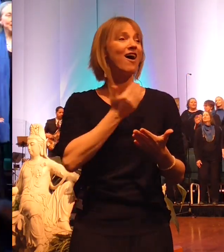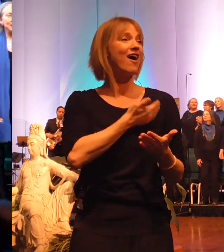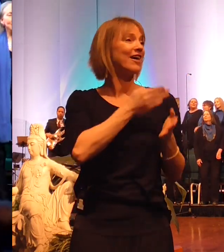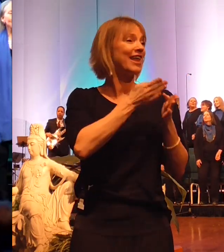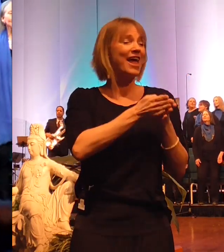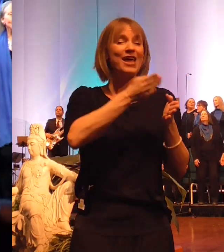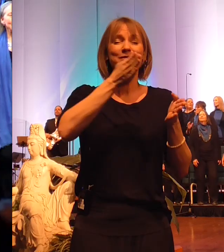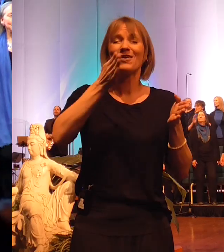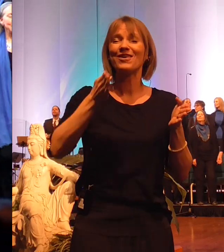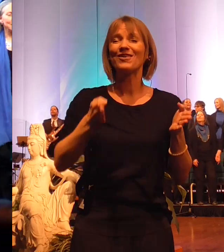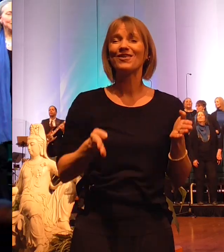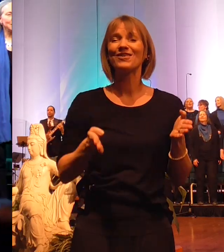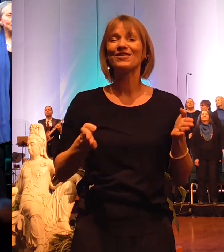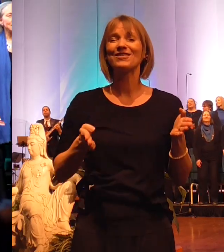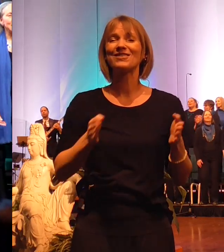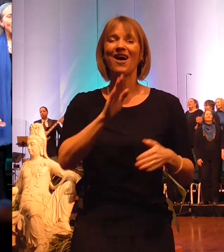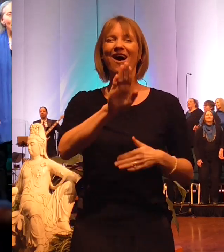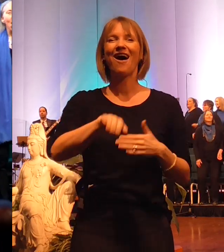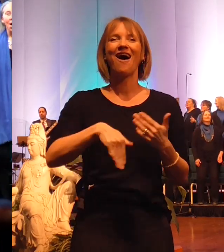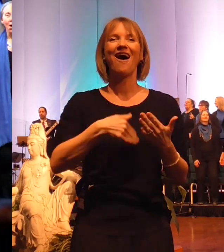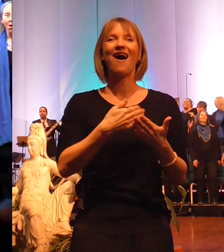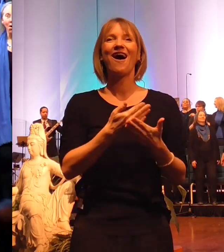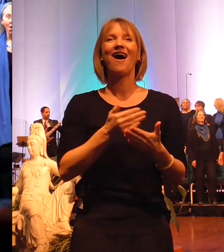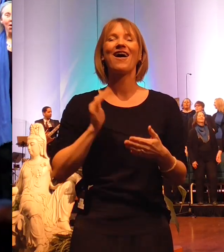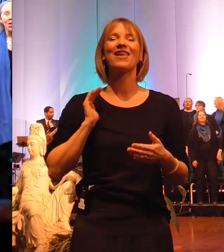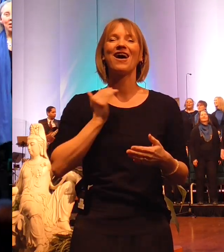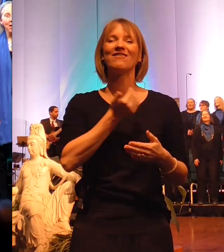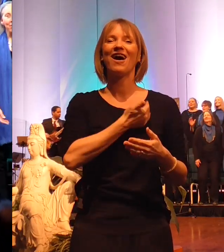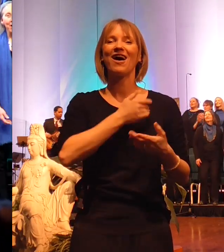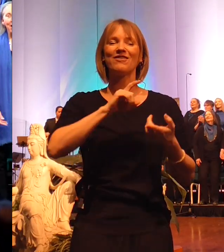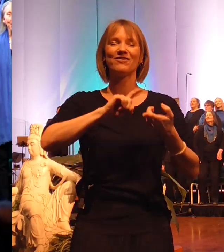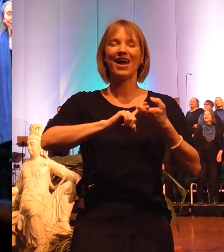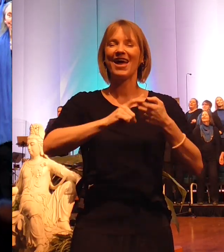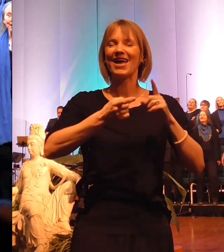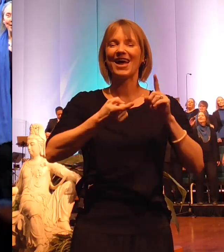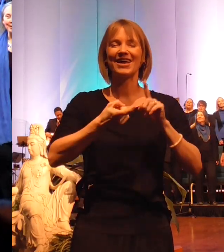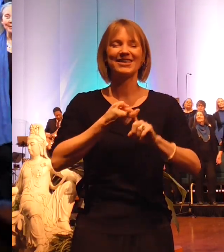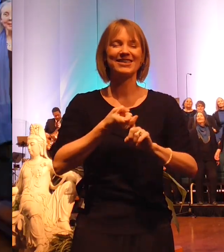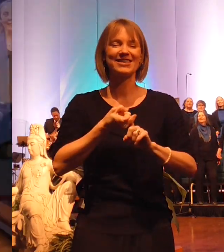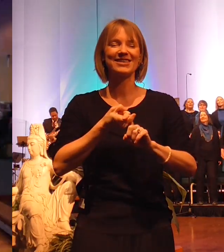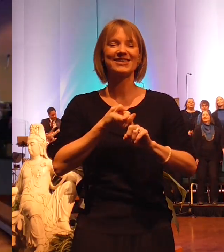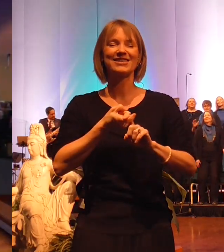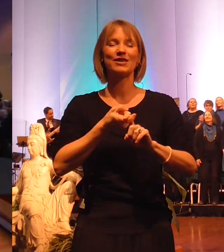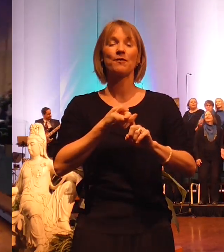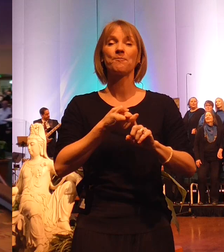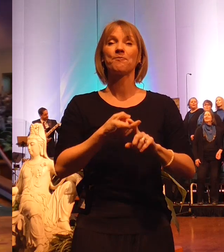All of my neighbors, all of my friends,